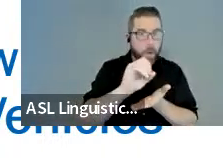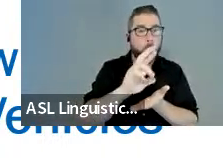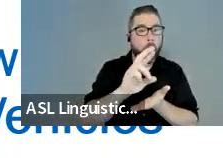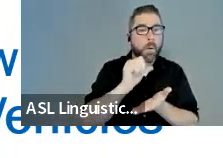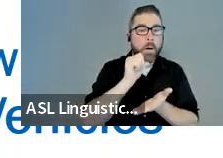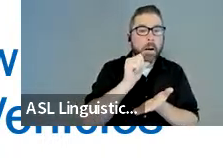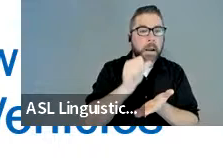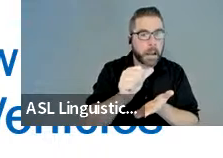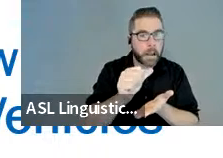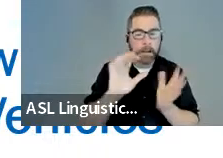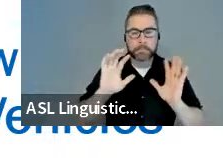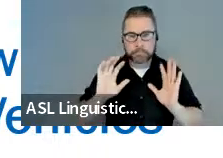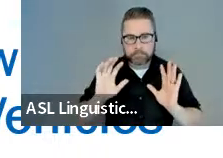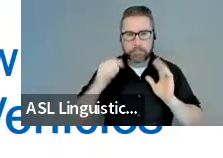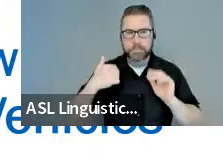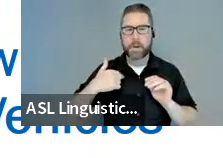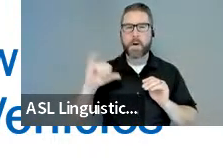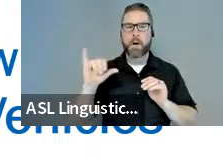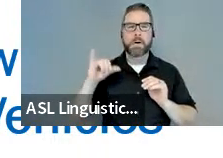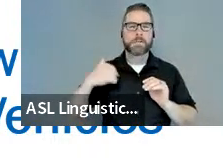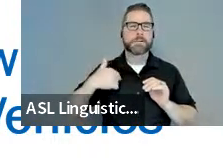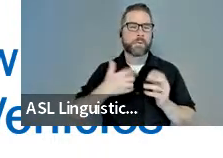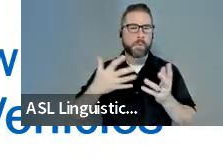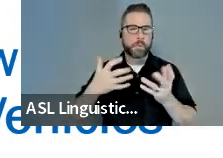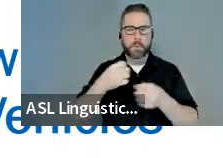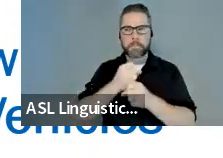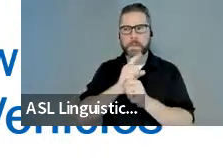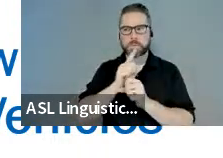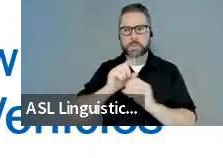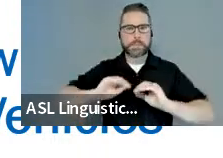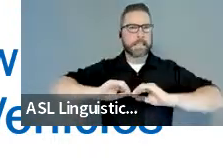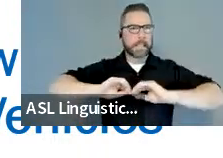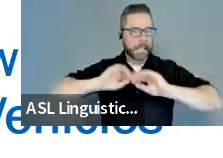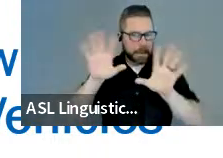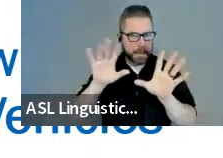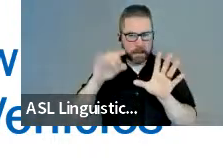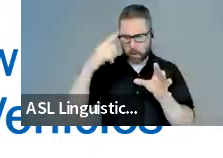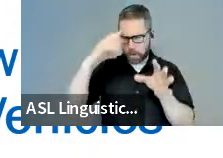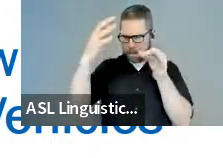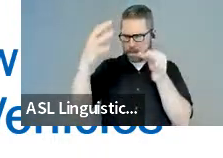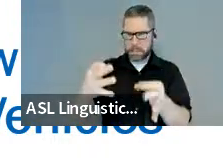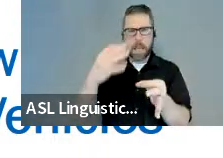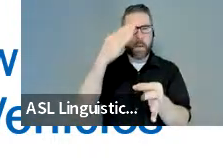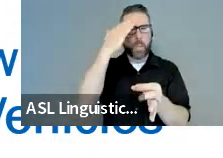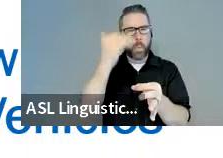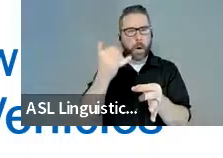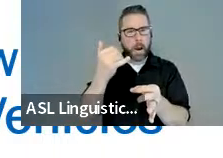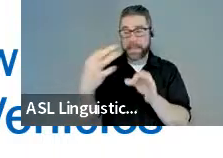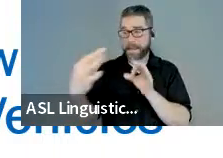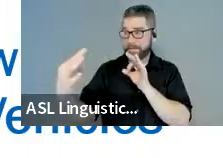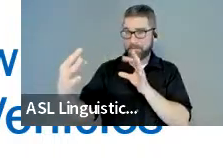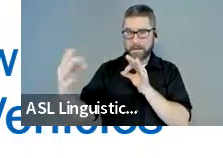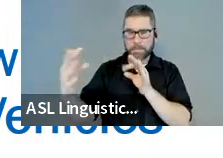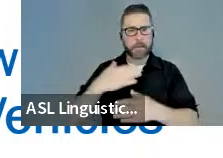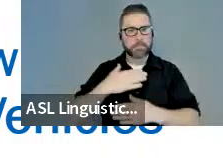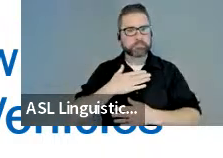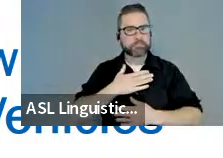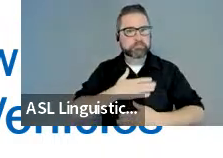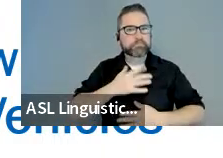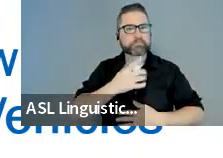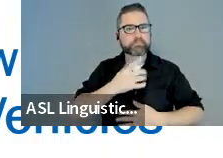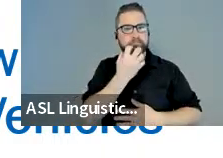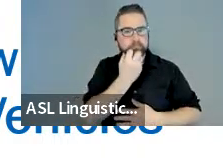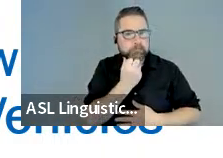making this decision. So I appreciate the feedback and support, and definitely as was mentioned by Cynthia, I think it's just a good reminder.